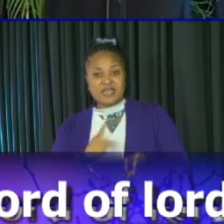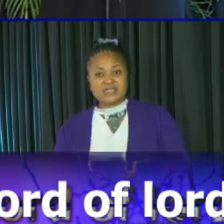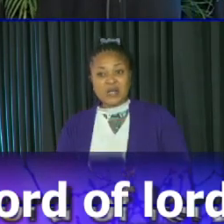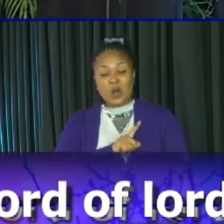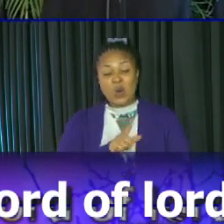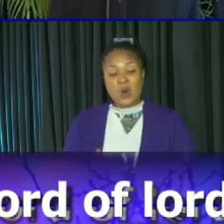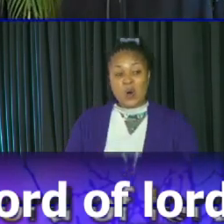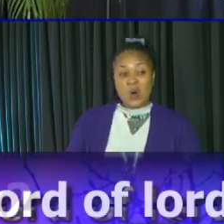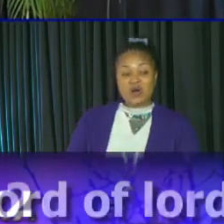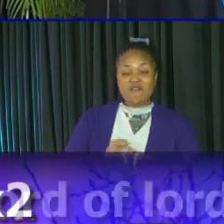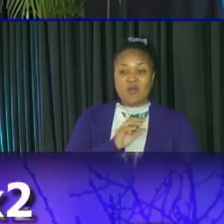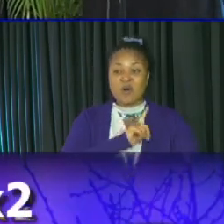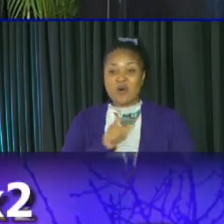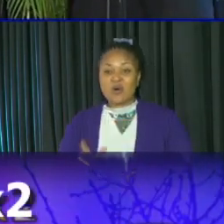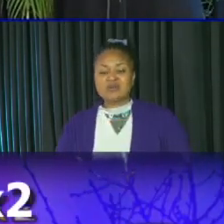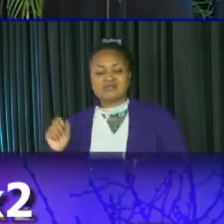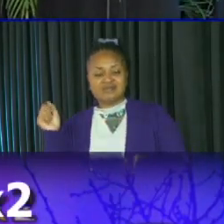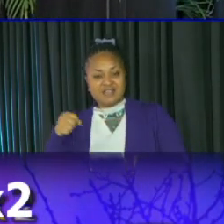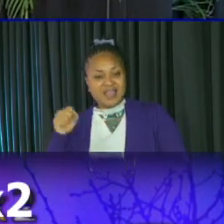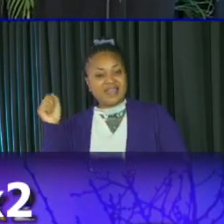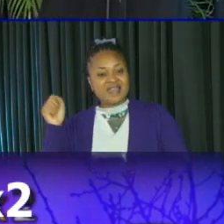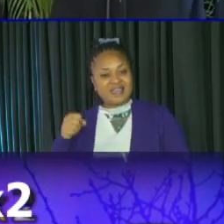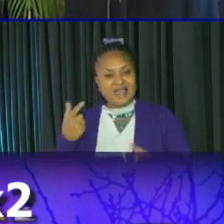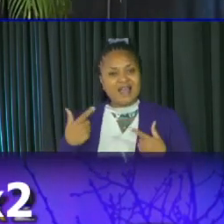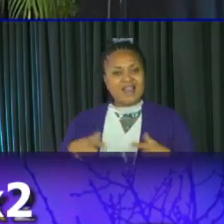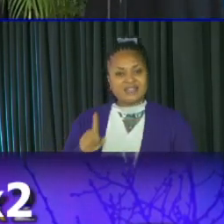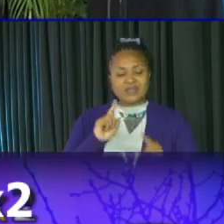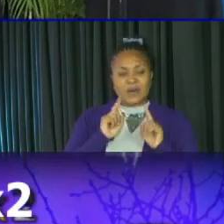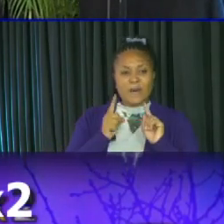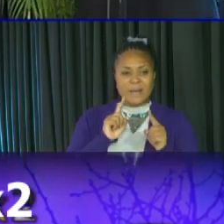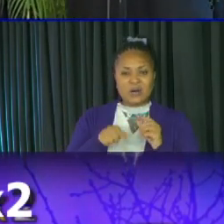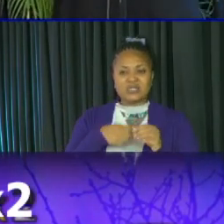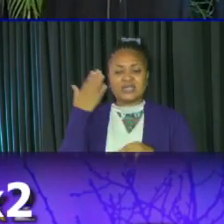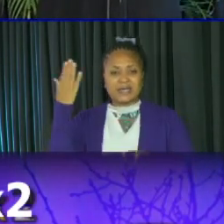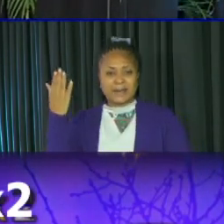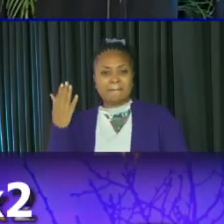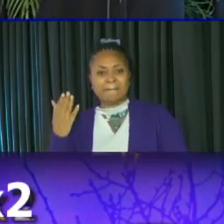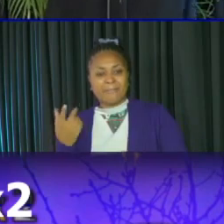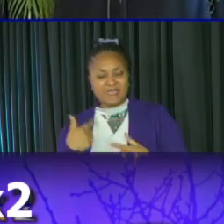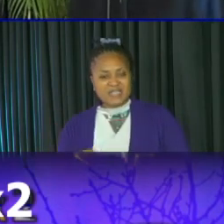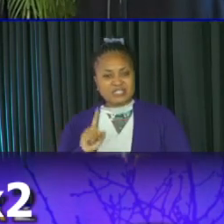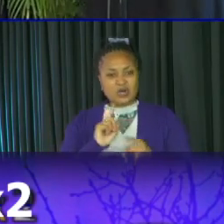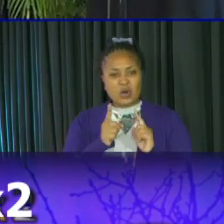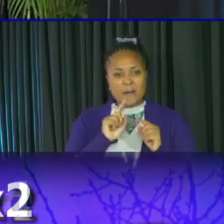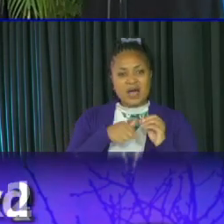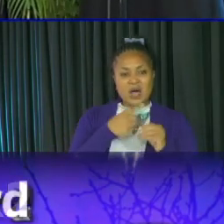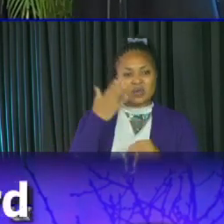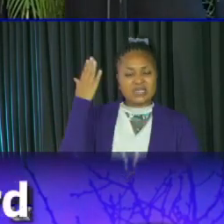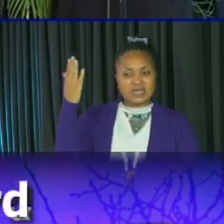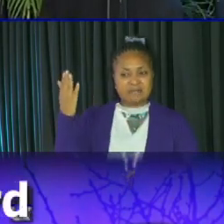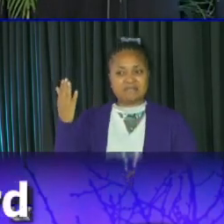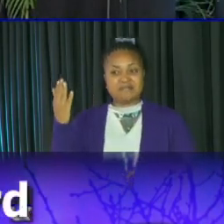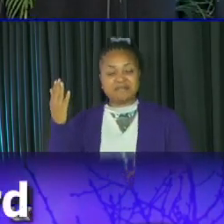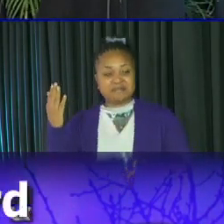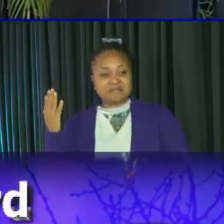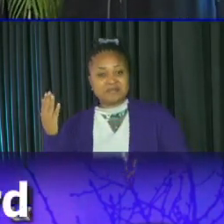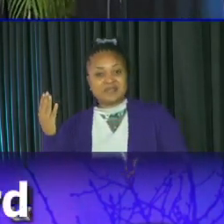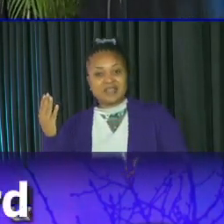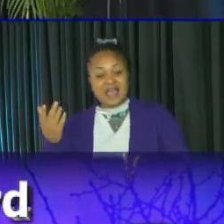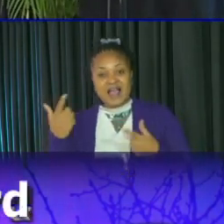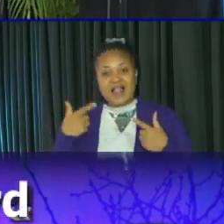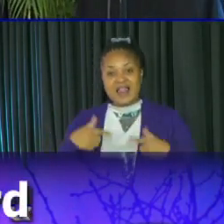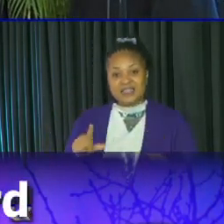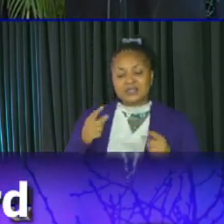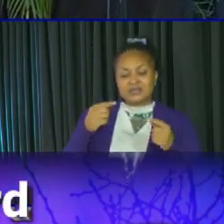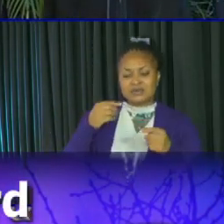Lord of lords. Hey, hey, let's talk. Let's talk about Him. Let's talk about let's Him. Talk about let us